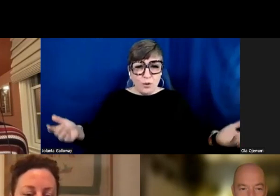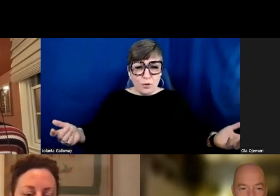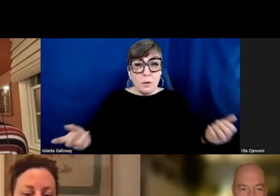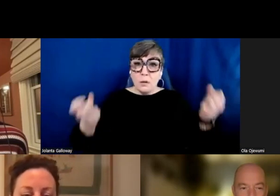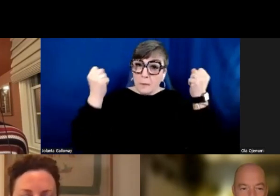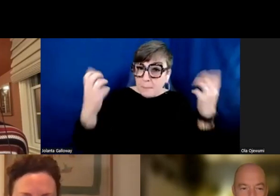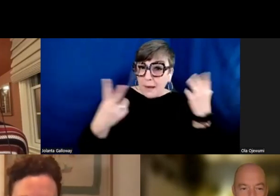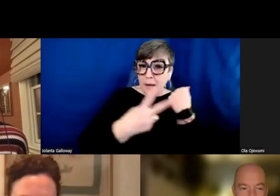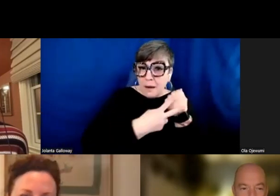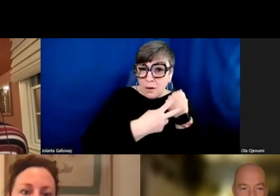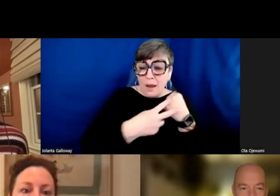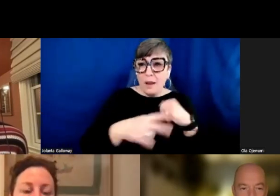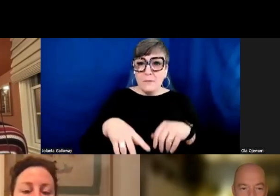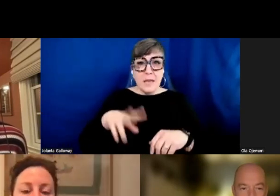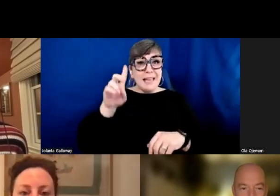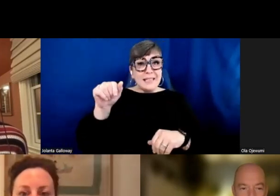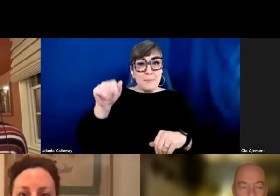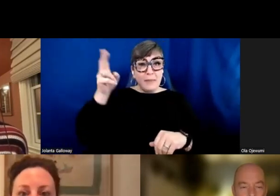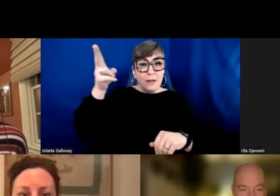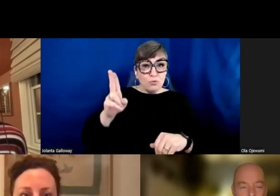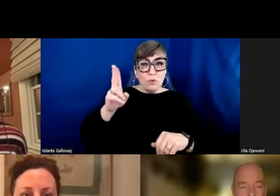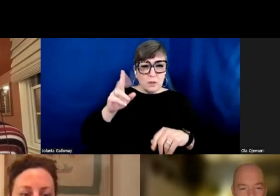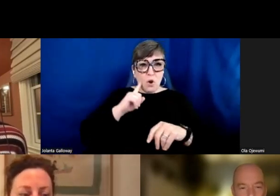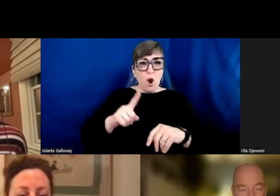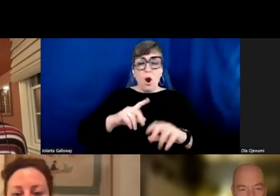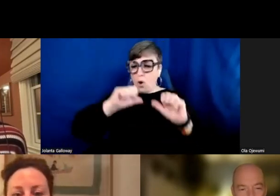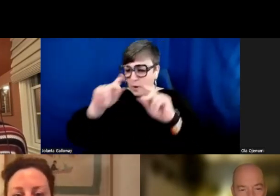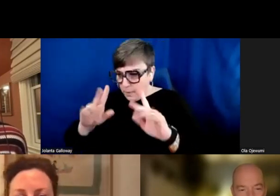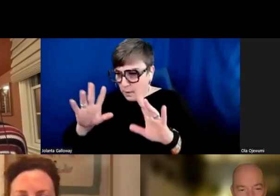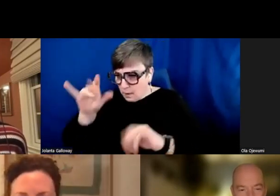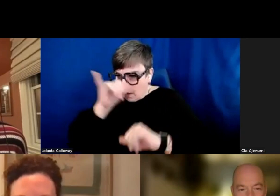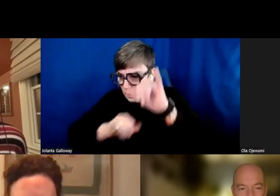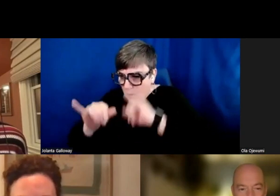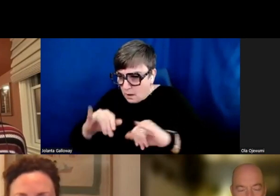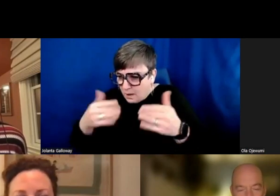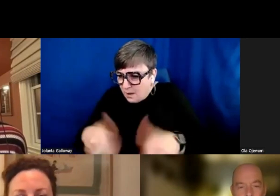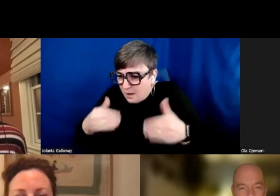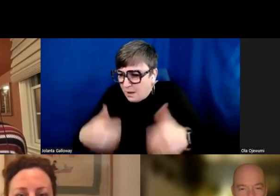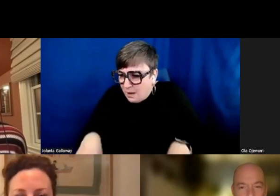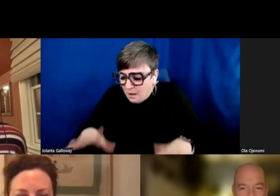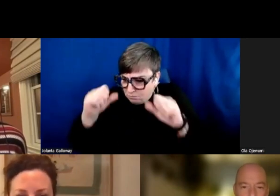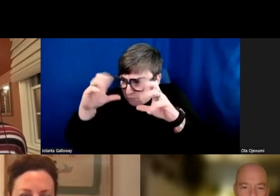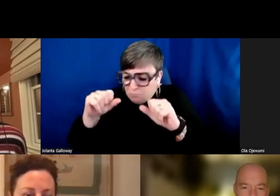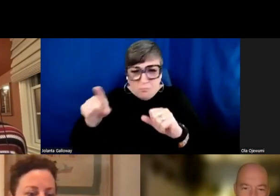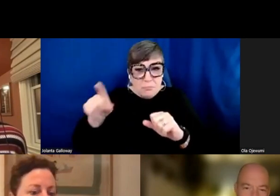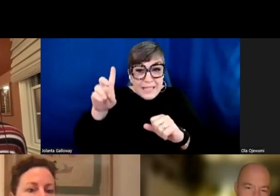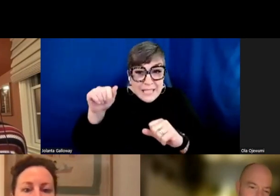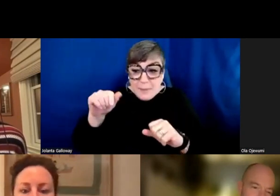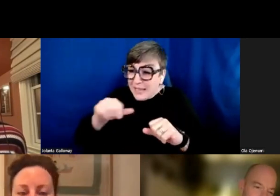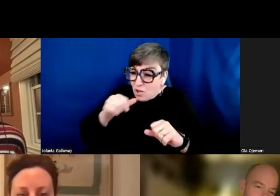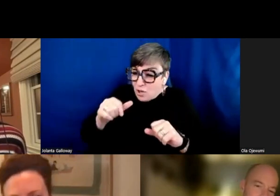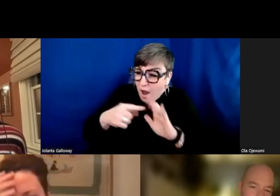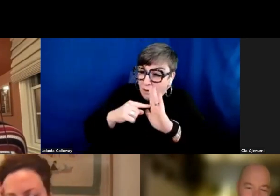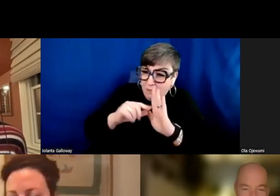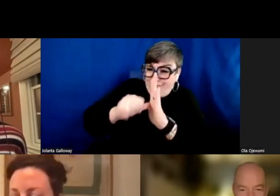disability historians are returning to in disbelief that disability hadn't been pointed out, um, in them before. Like all,